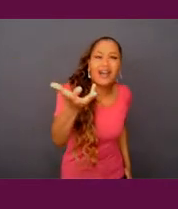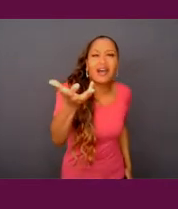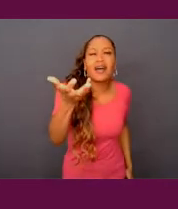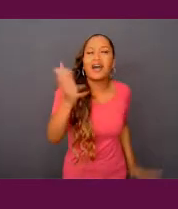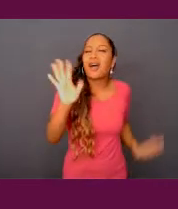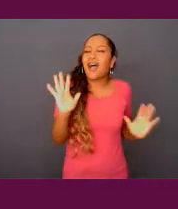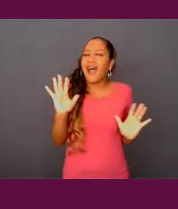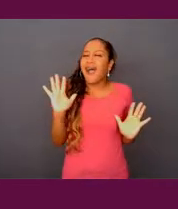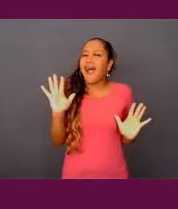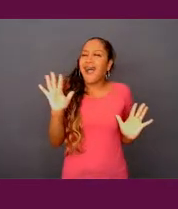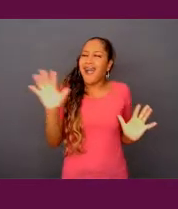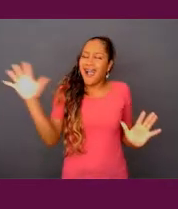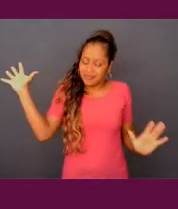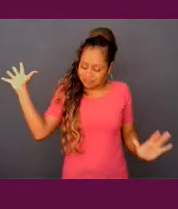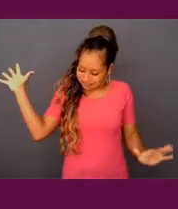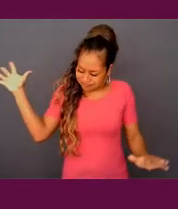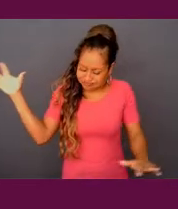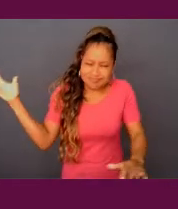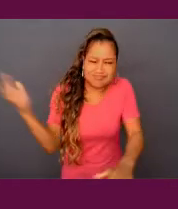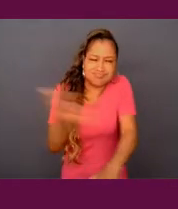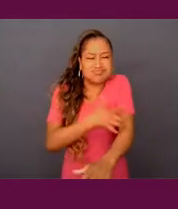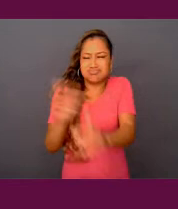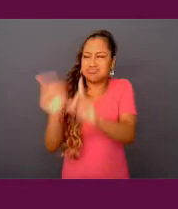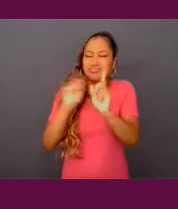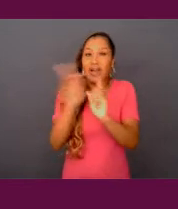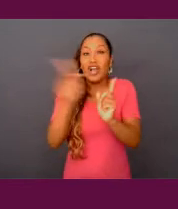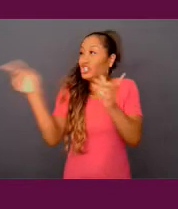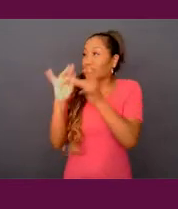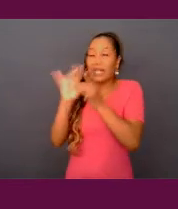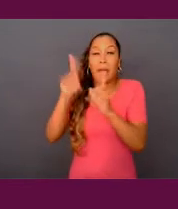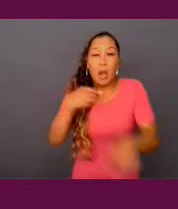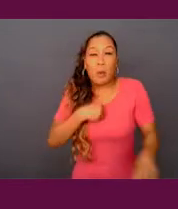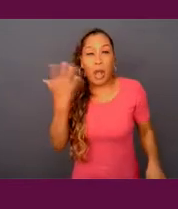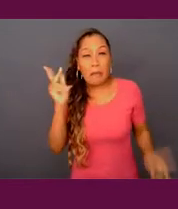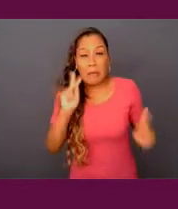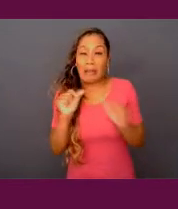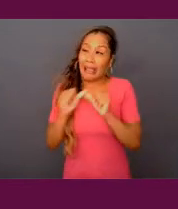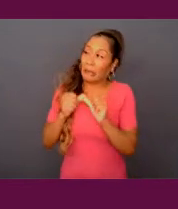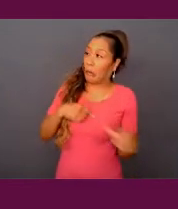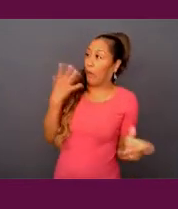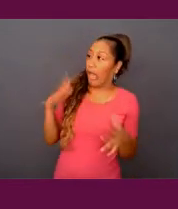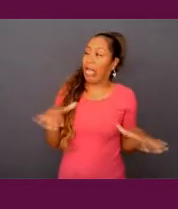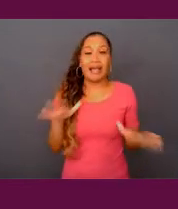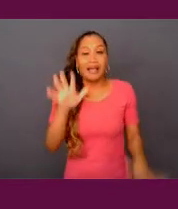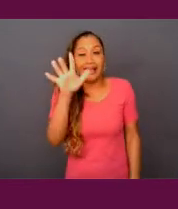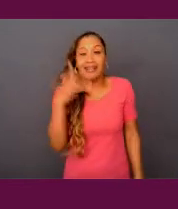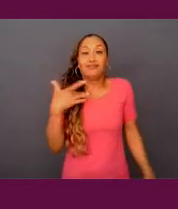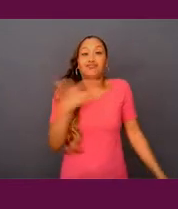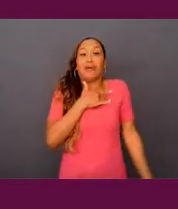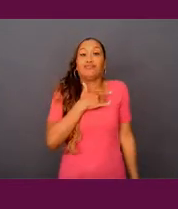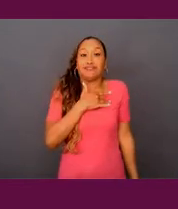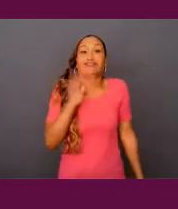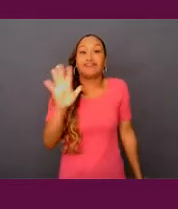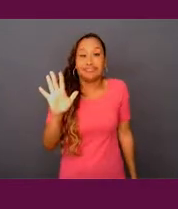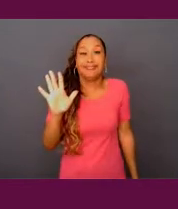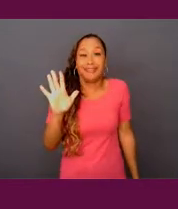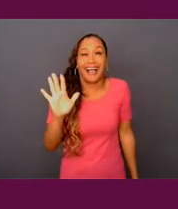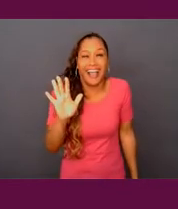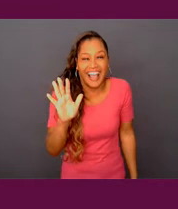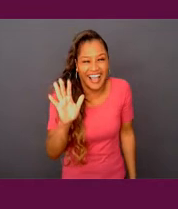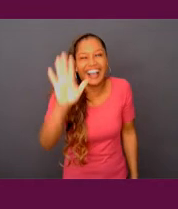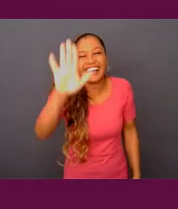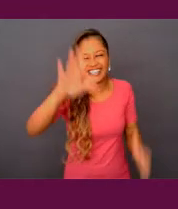a powerful conversation. When she said that thing about white people whiting, okay, that resonated. Now, in our